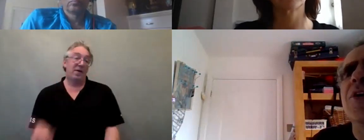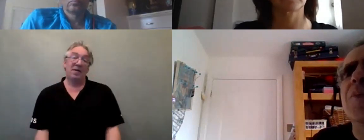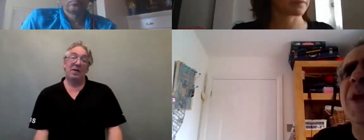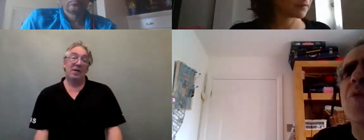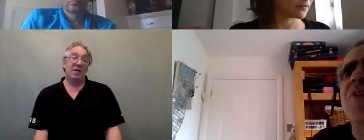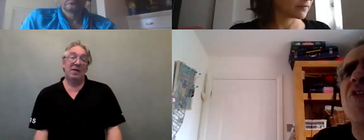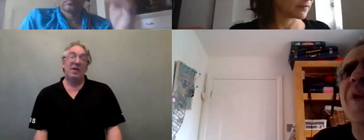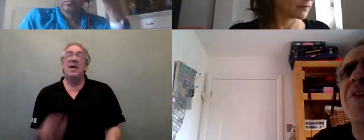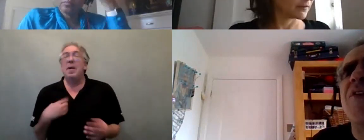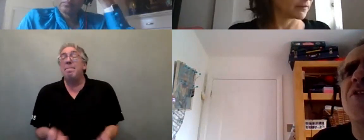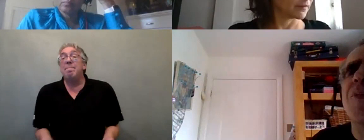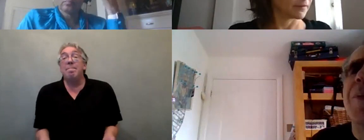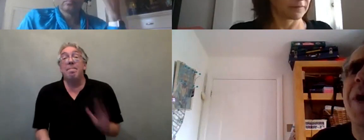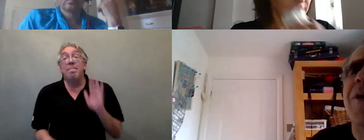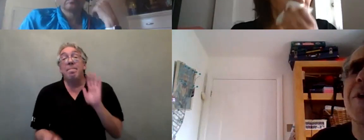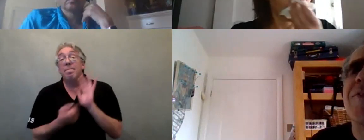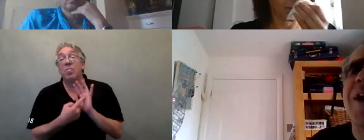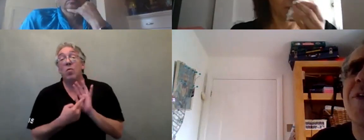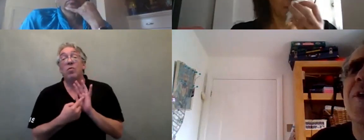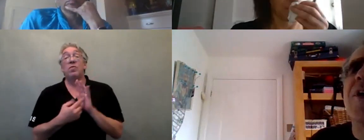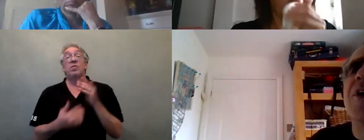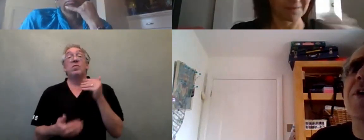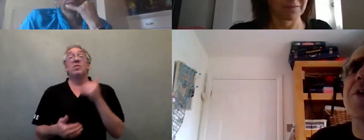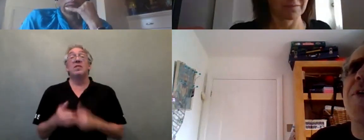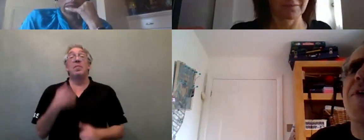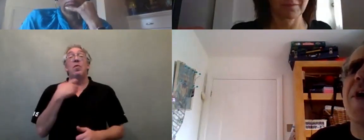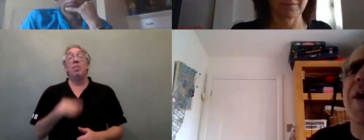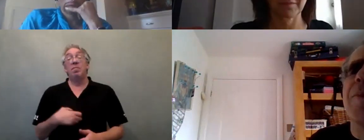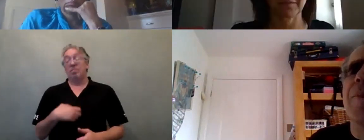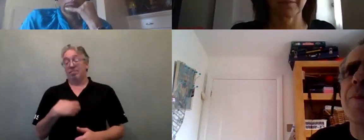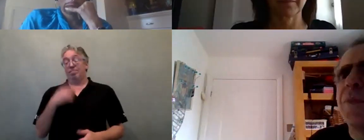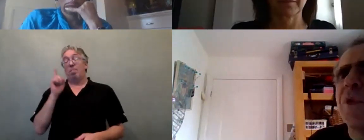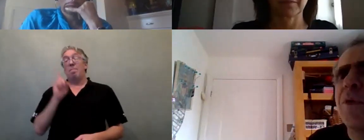for people with disabilities to be part of this